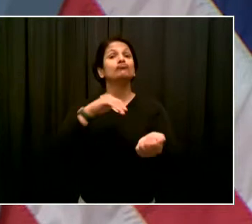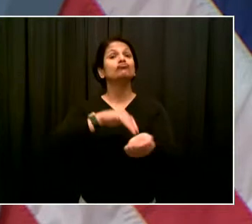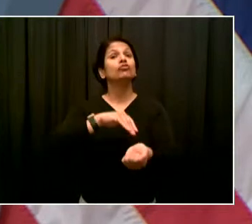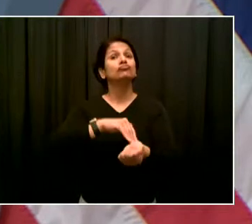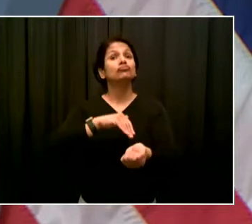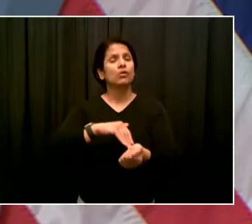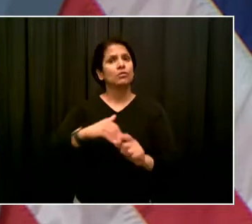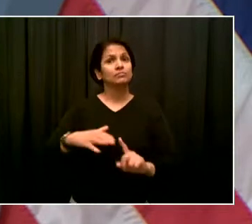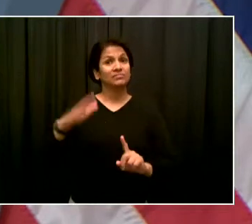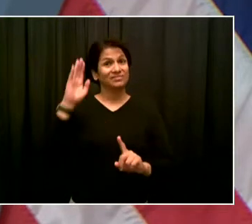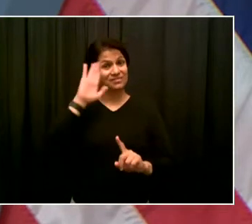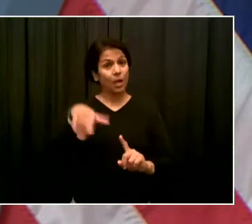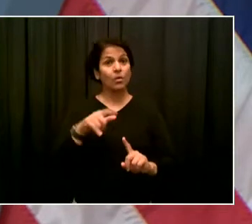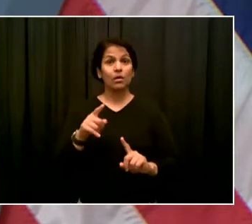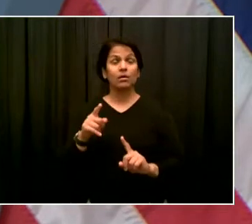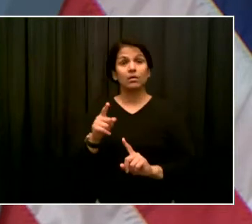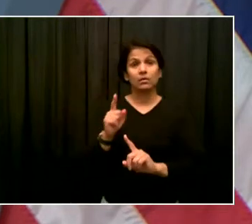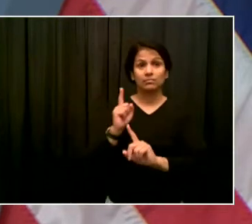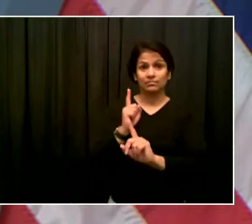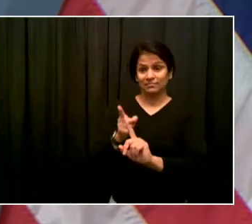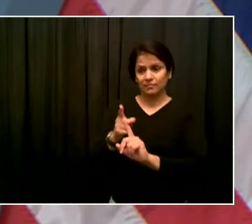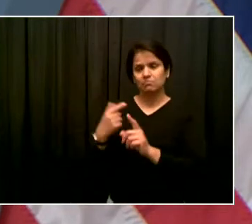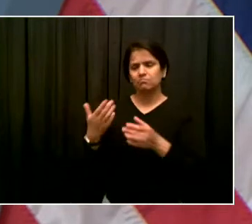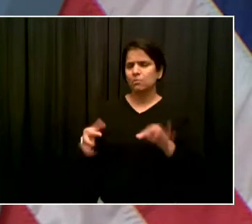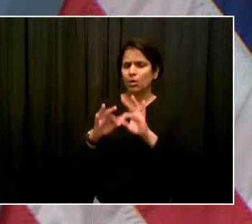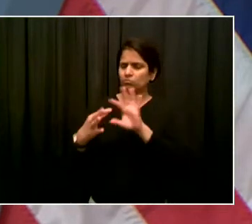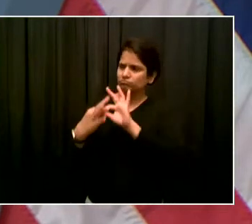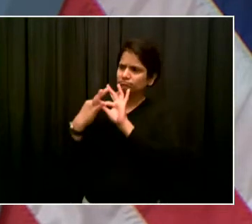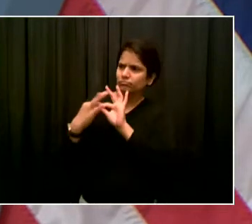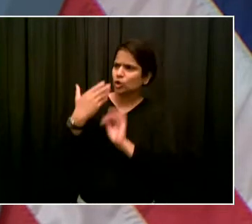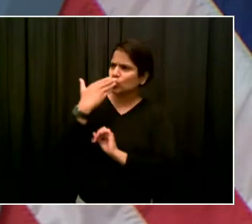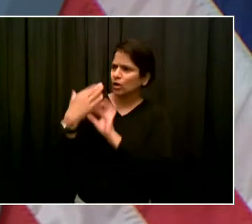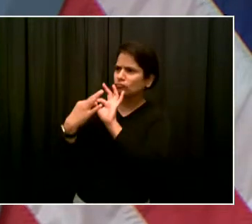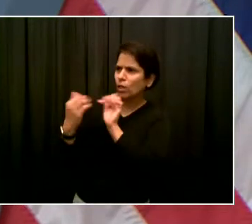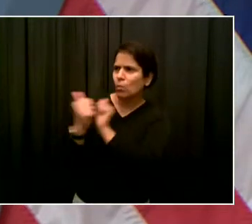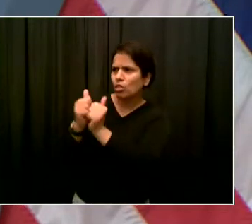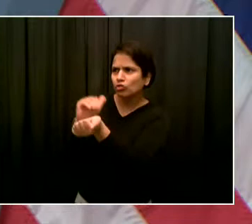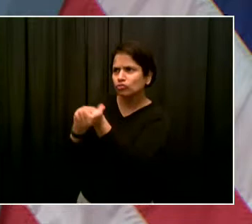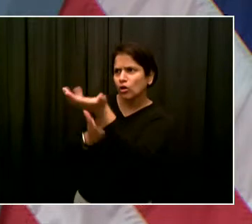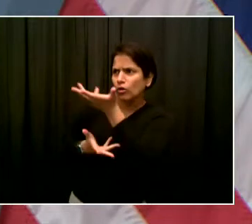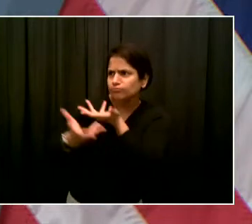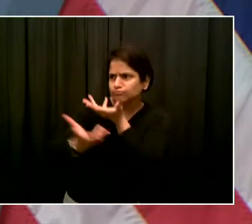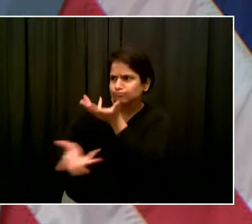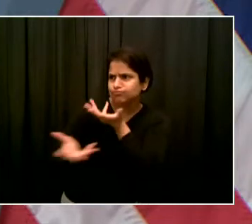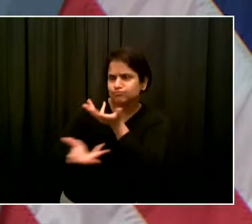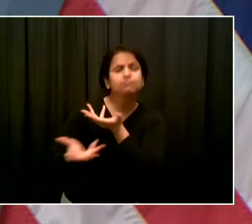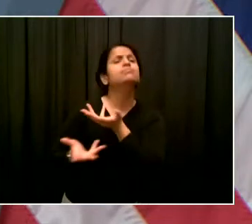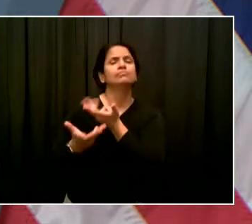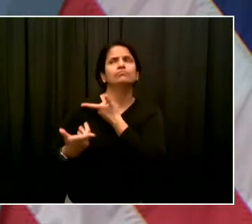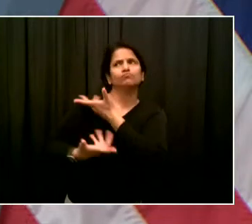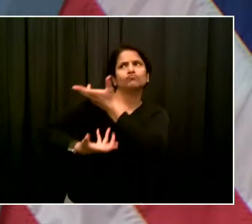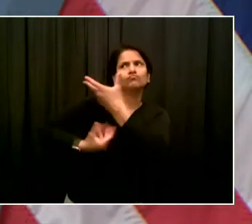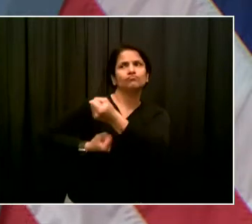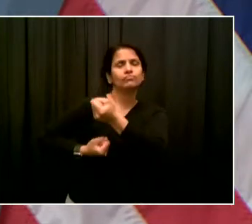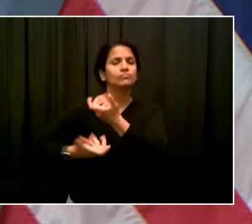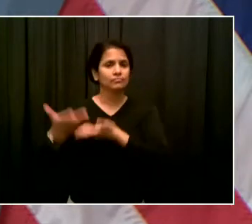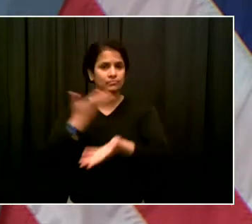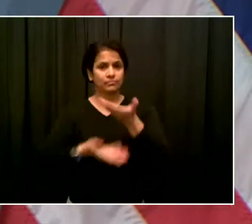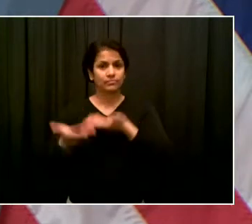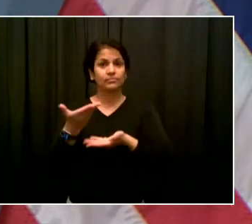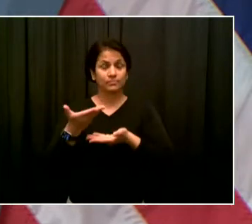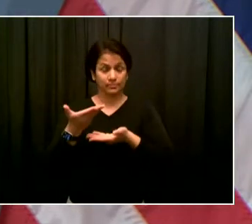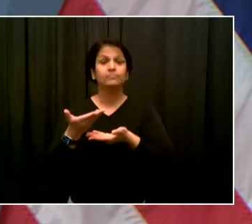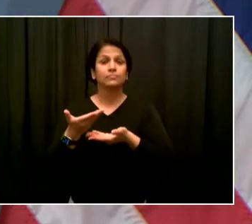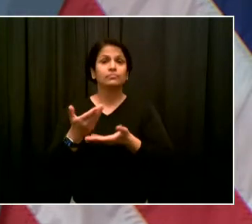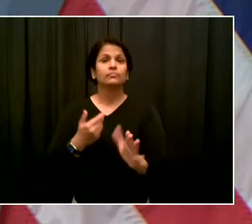wading through a fog of uncertainty with our patients, building a trust that grows gradually by being there with them